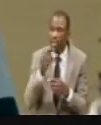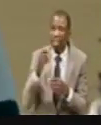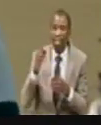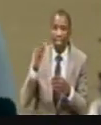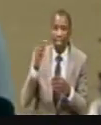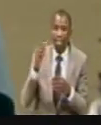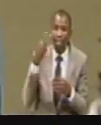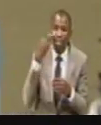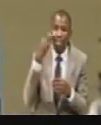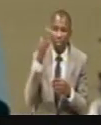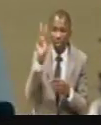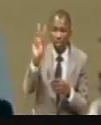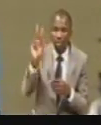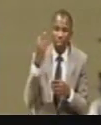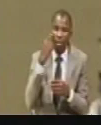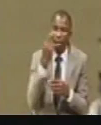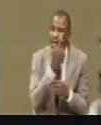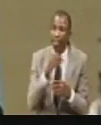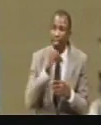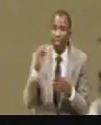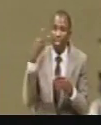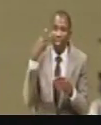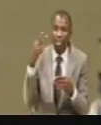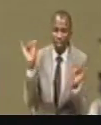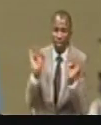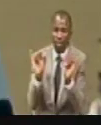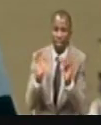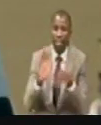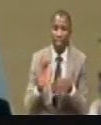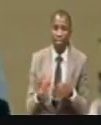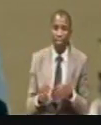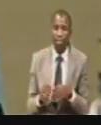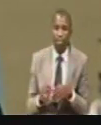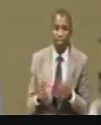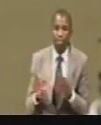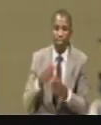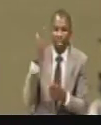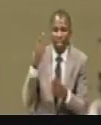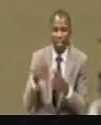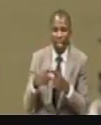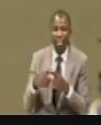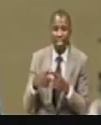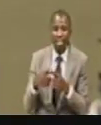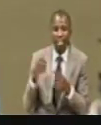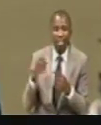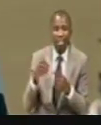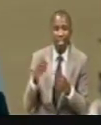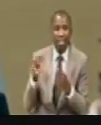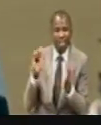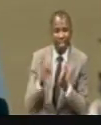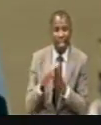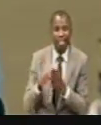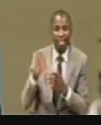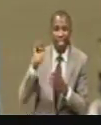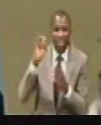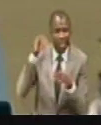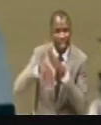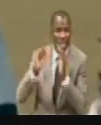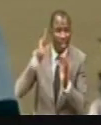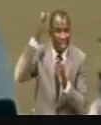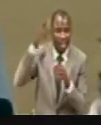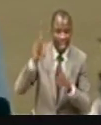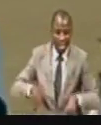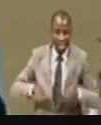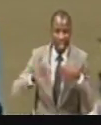new glasses, that my eyes are seeing differently, that two eyes are not seeing the same thing, and that if I don't take care of it, in